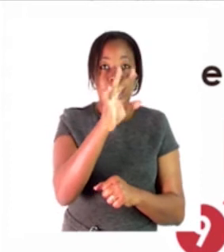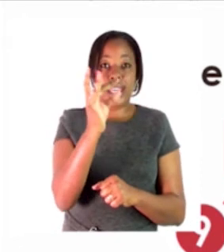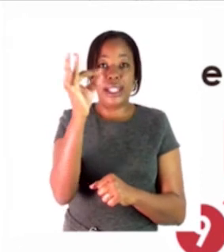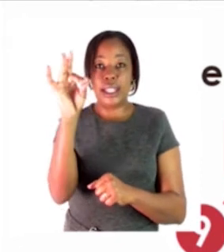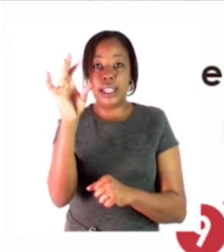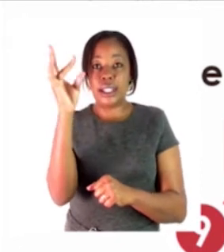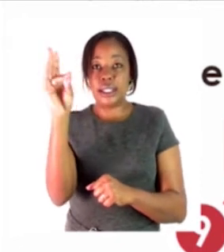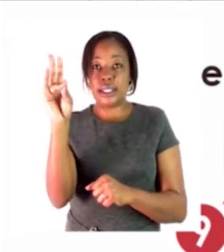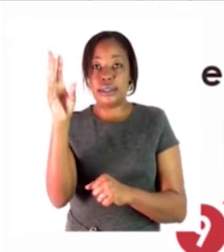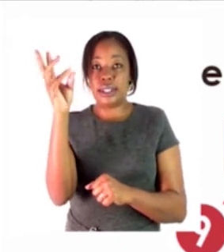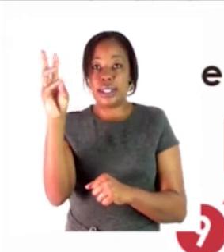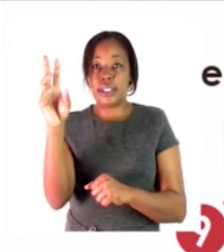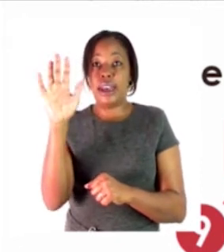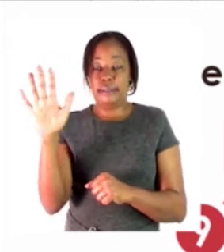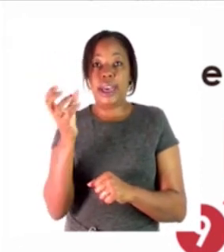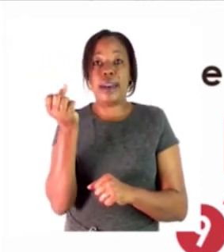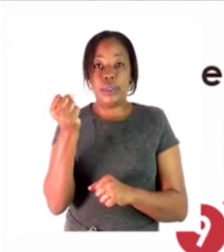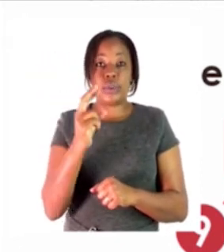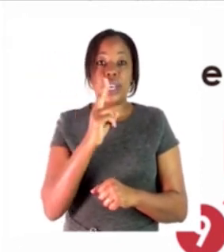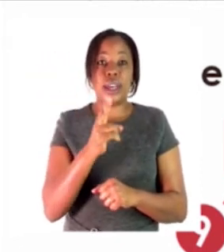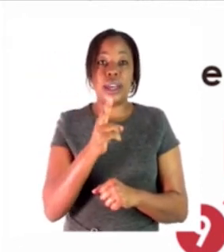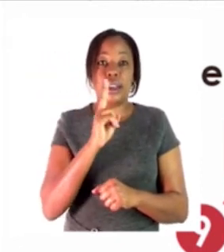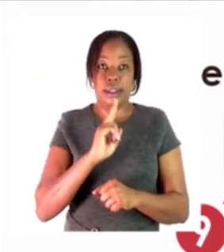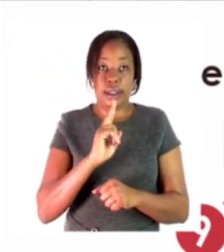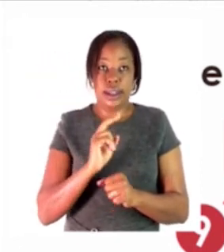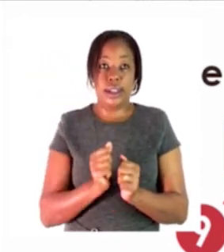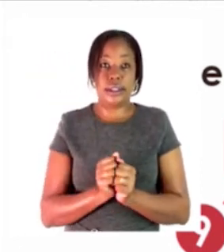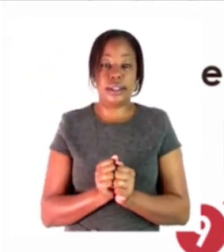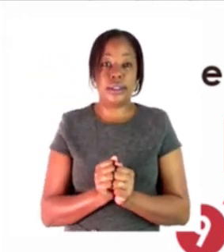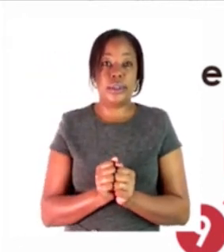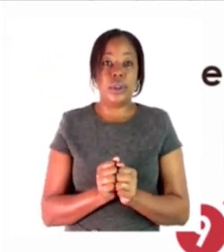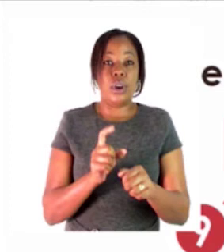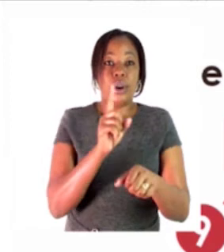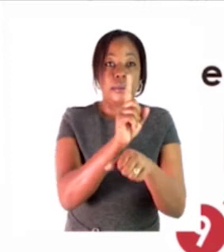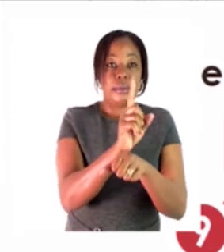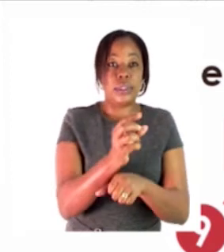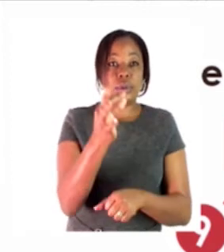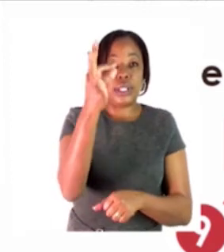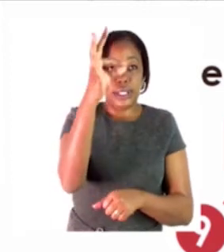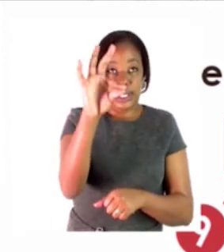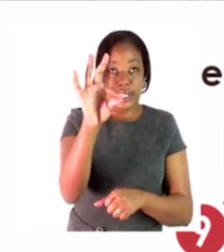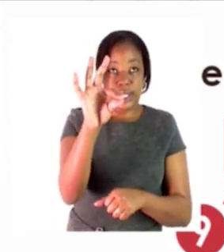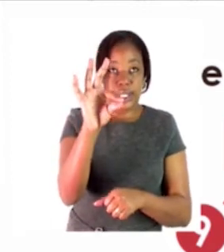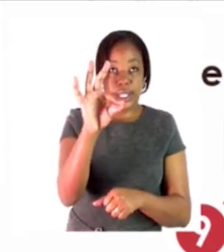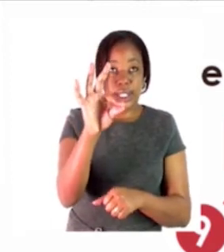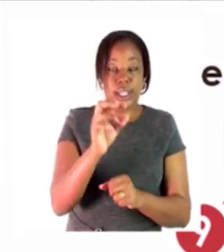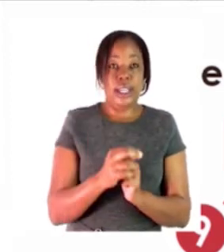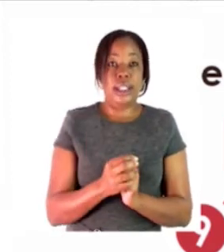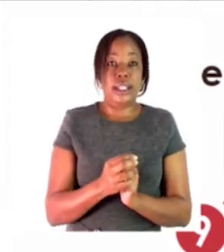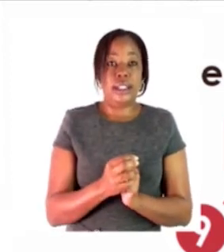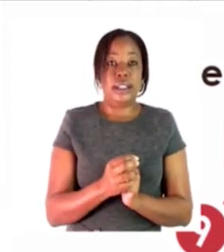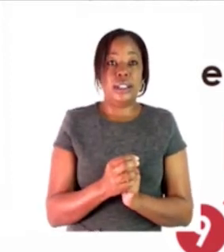What 2 numbers should you combine together to get the answer 9? The first one is done for you there.